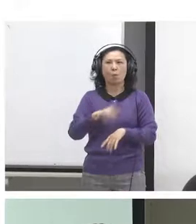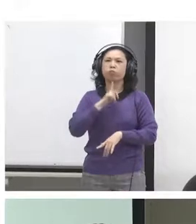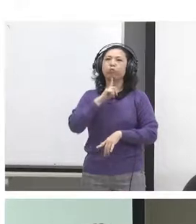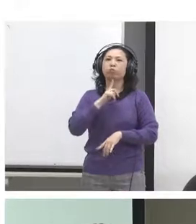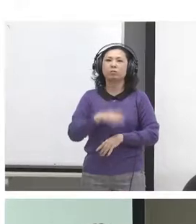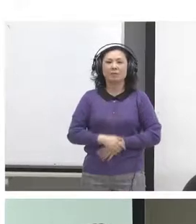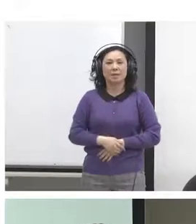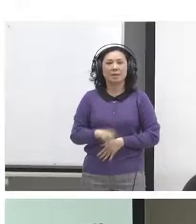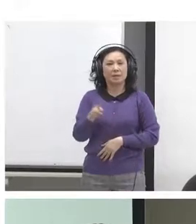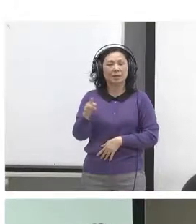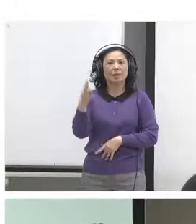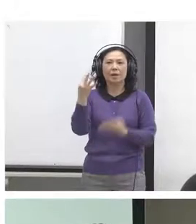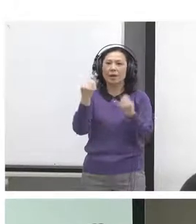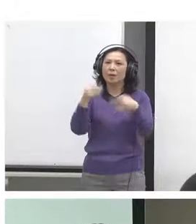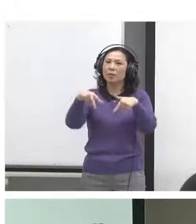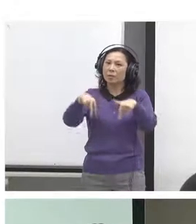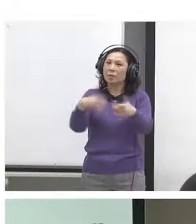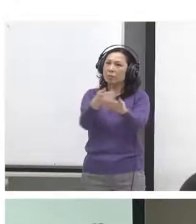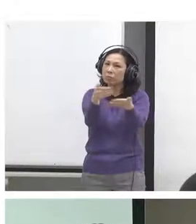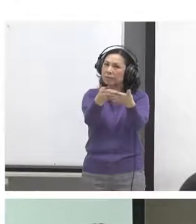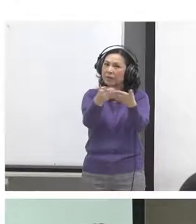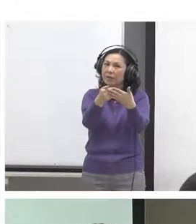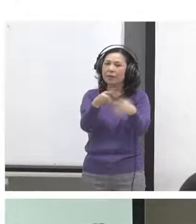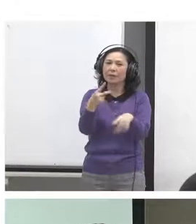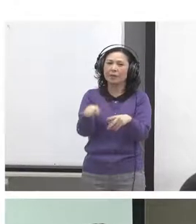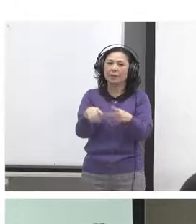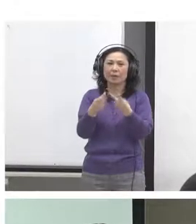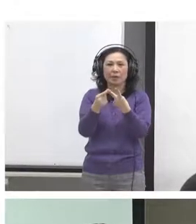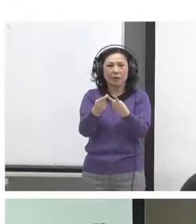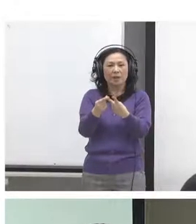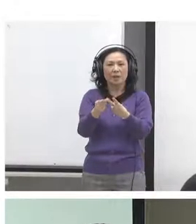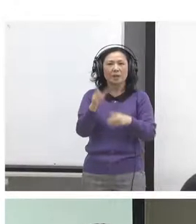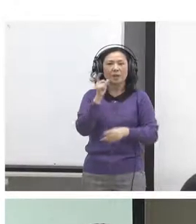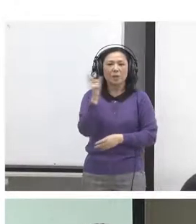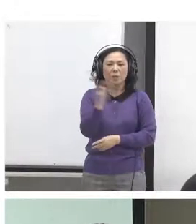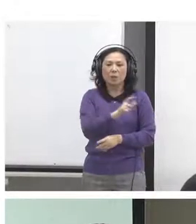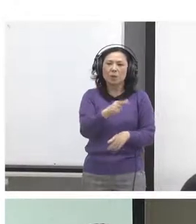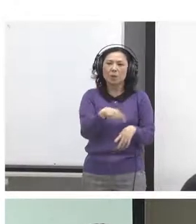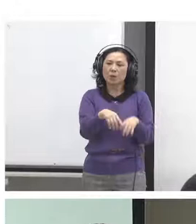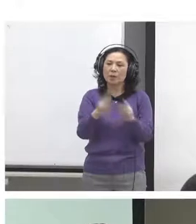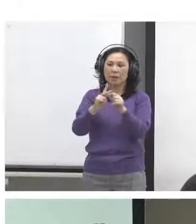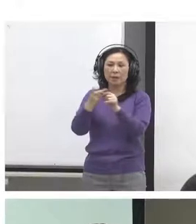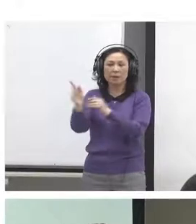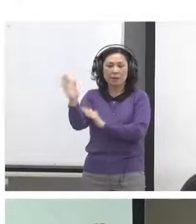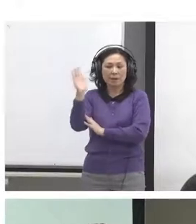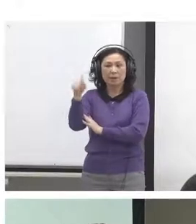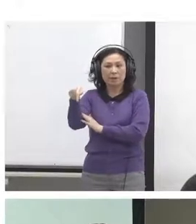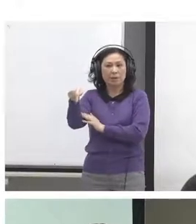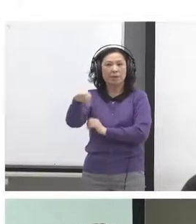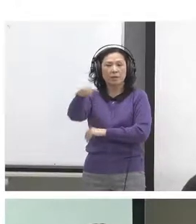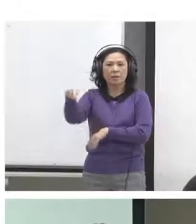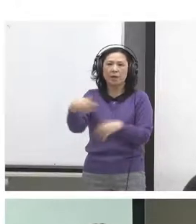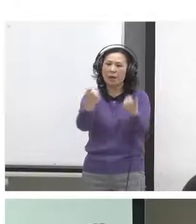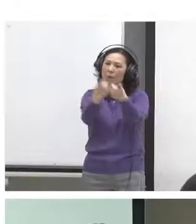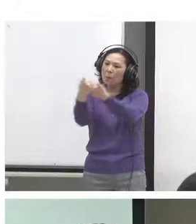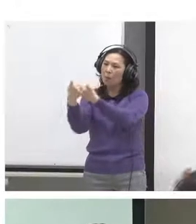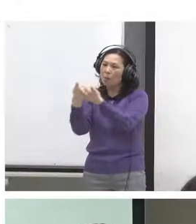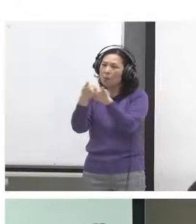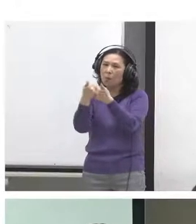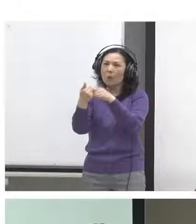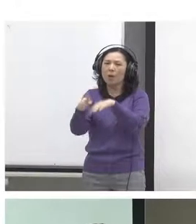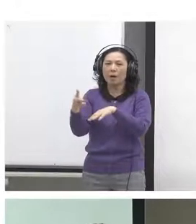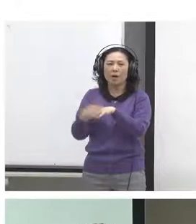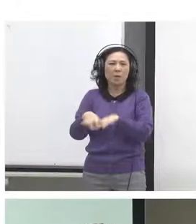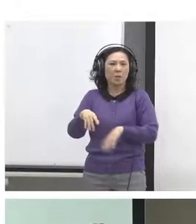or regularly meeting with the government staff, or develop some applications,